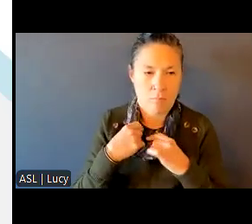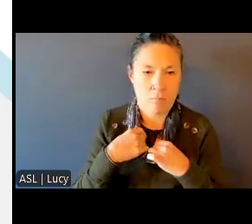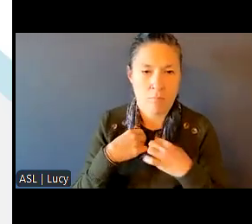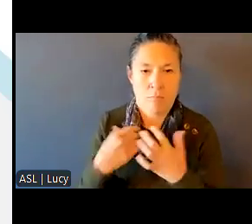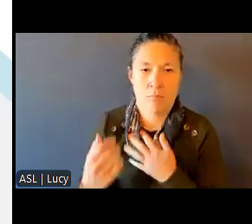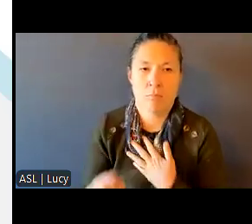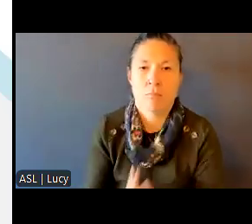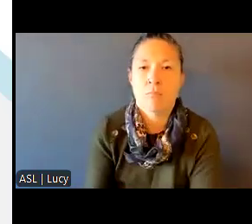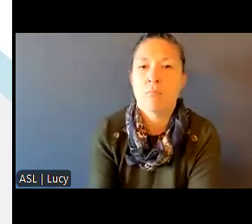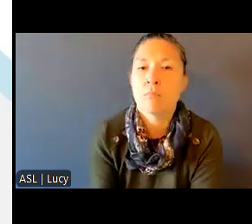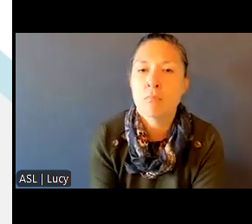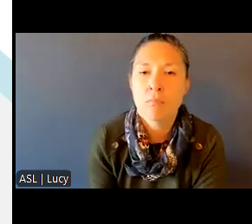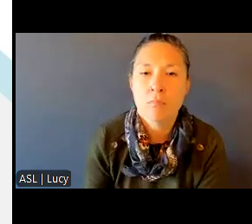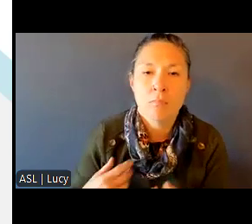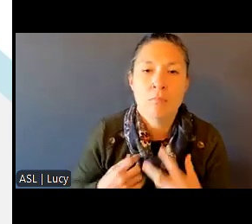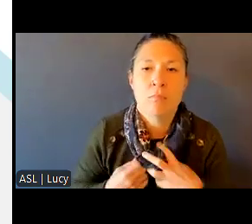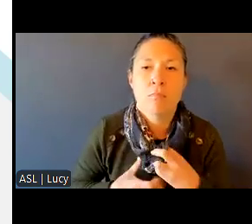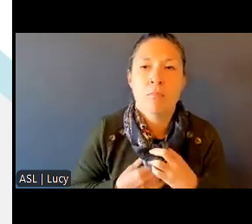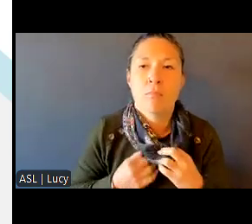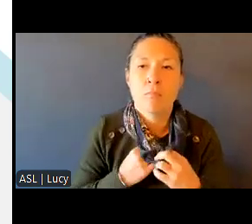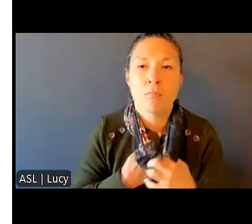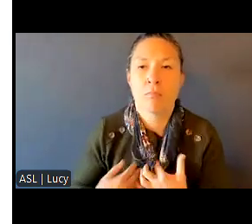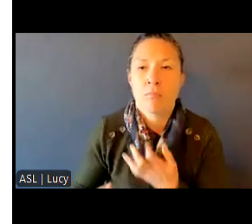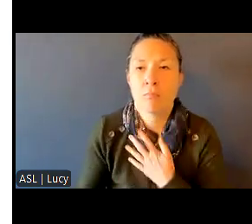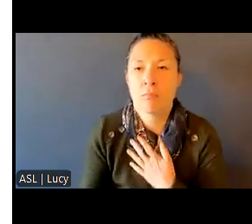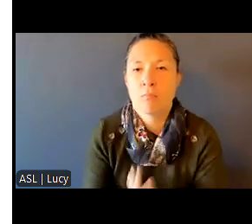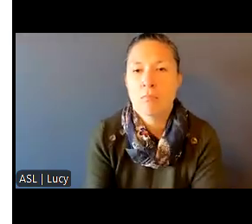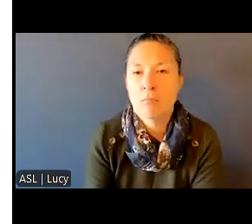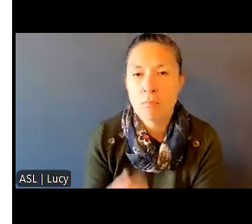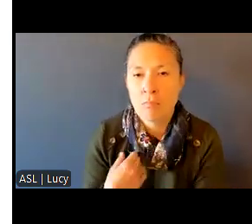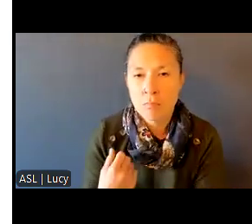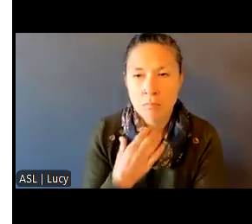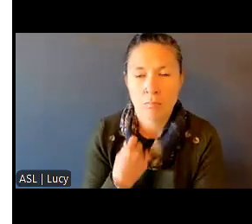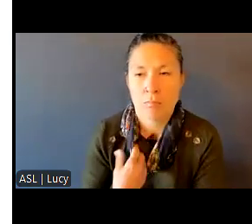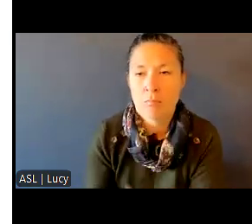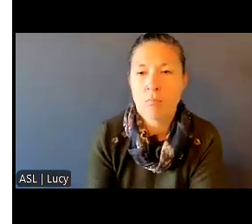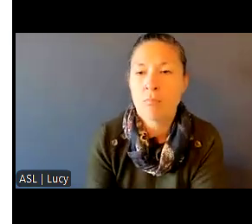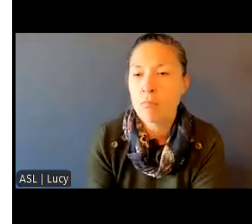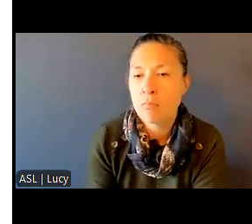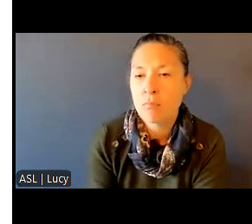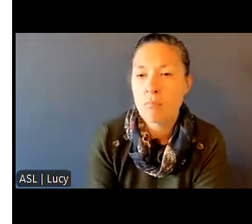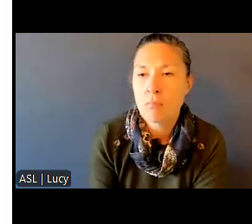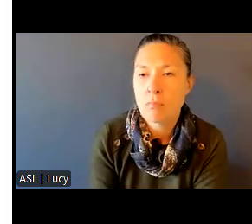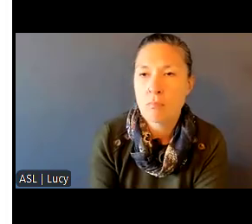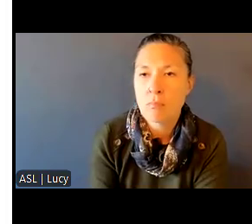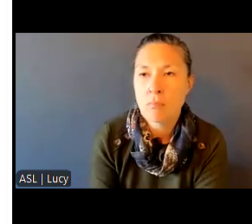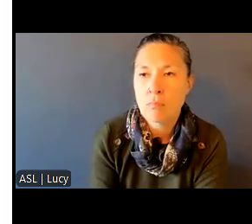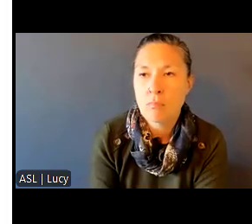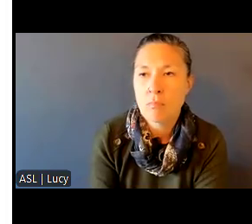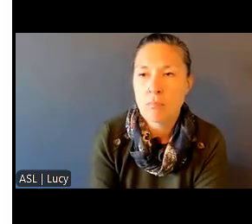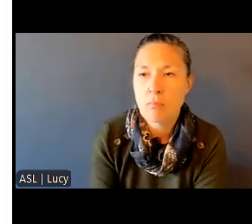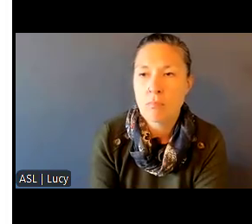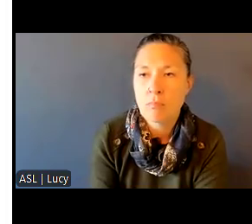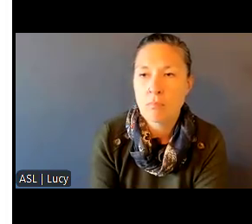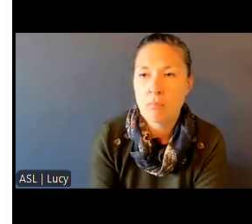control of the slides to a panelist. So Okay. we're going to try that, and so then Yeah. you would control your own slides. So Okay. give Jonathan a second to set it up on